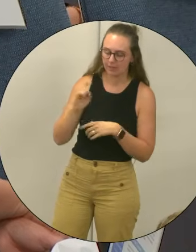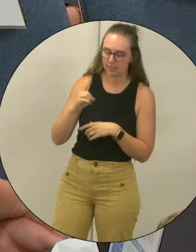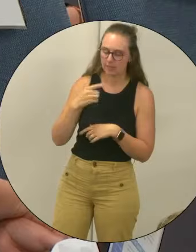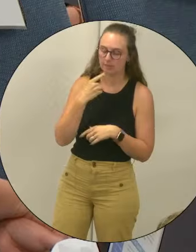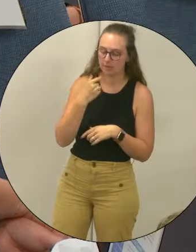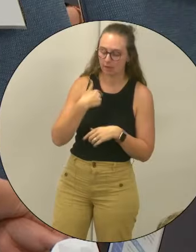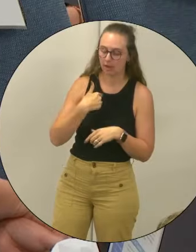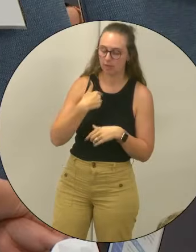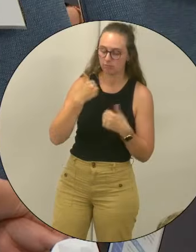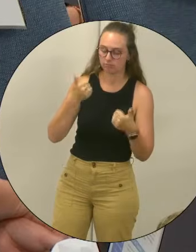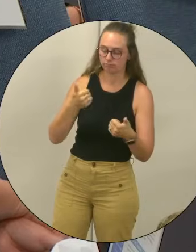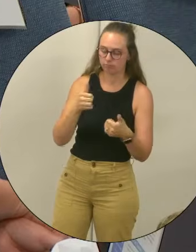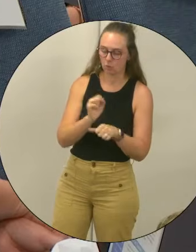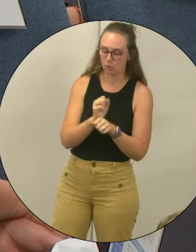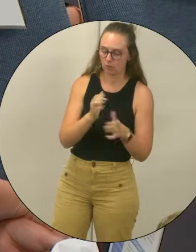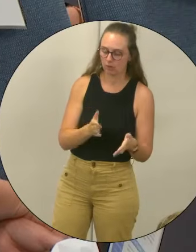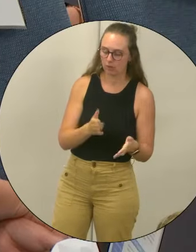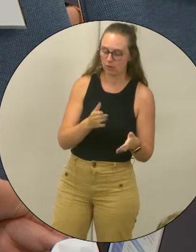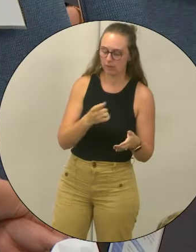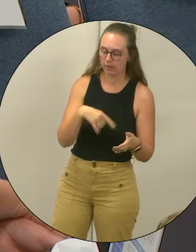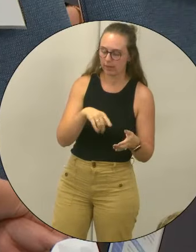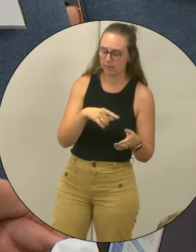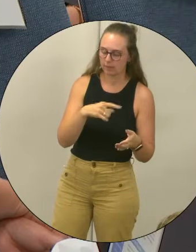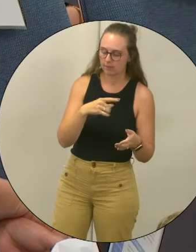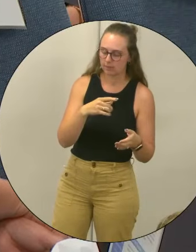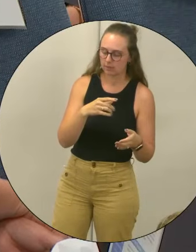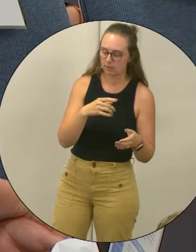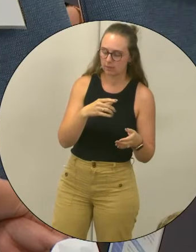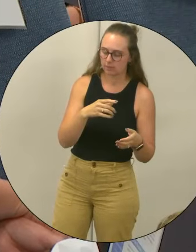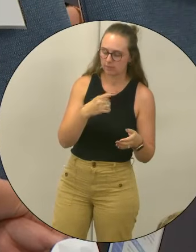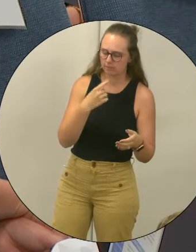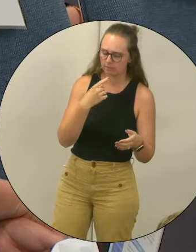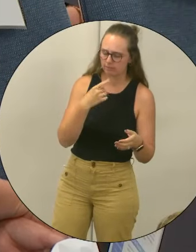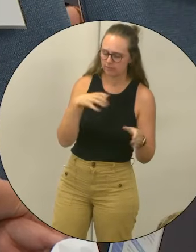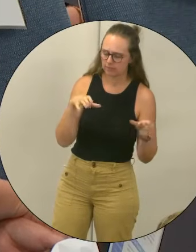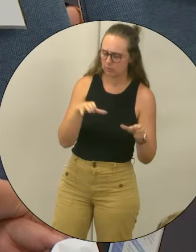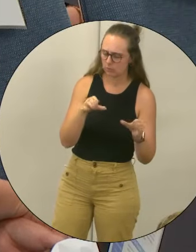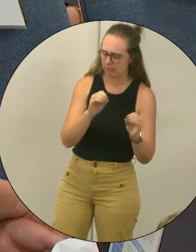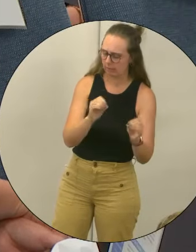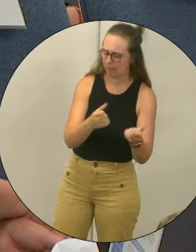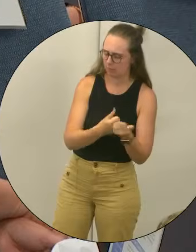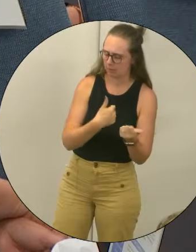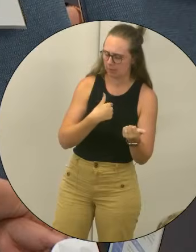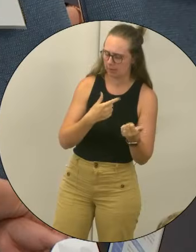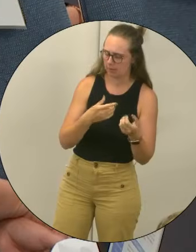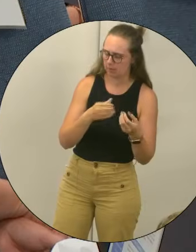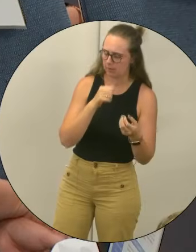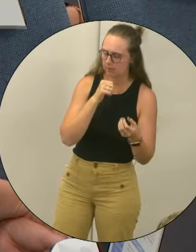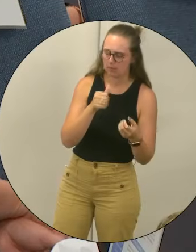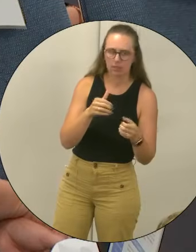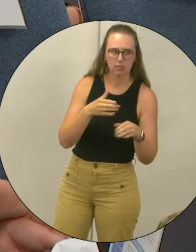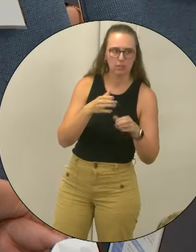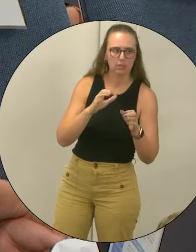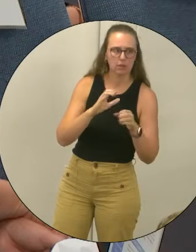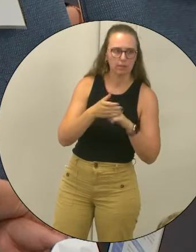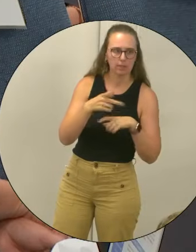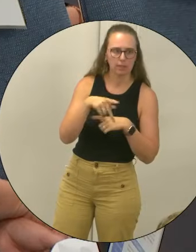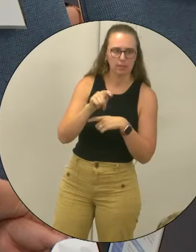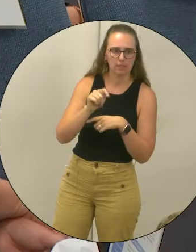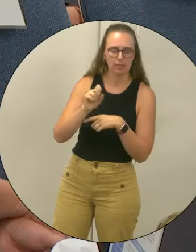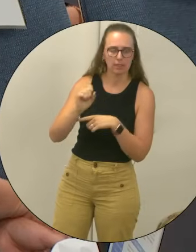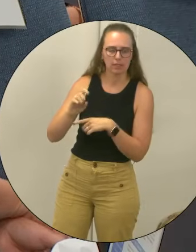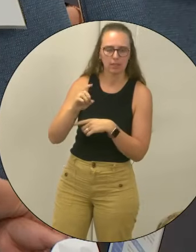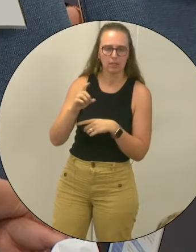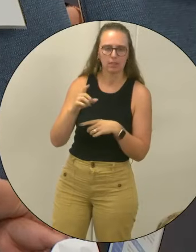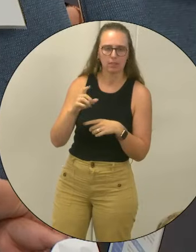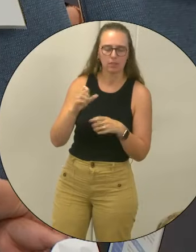good standing, that they were aware of the problem, and their solution was to do nothing. But unemployment doesn't cover my lost future, and it doesn't cover the PTSD I've suffered from being treated